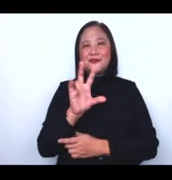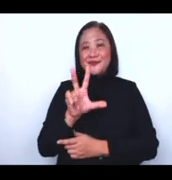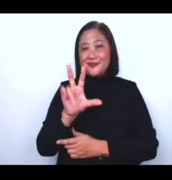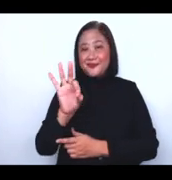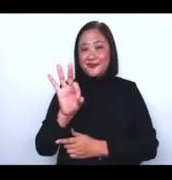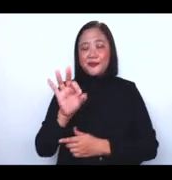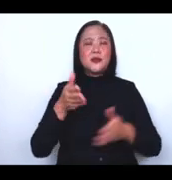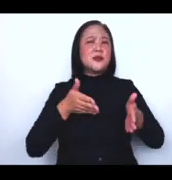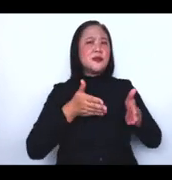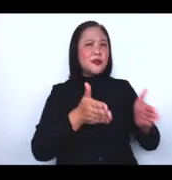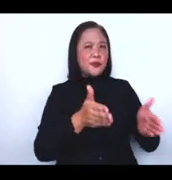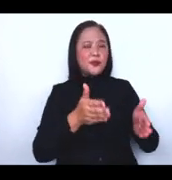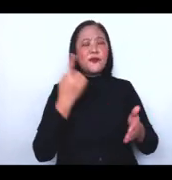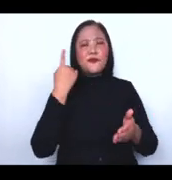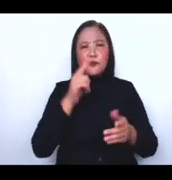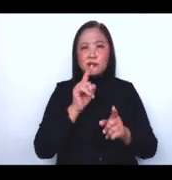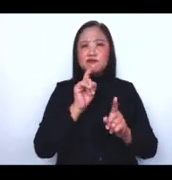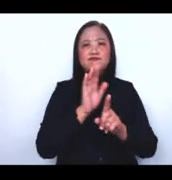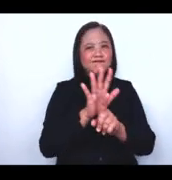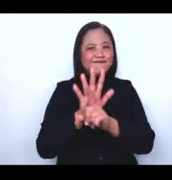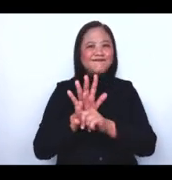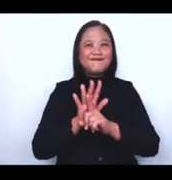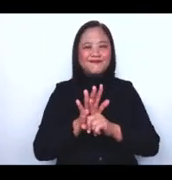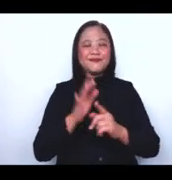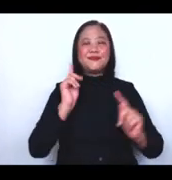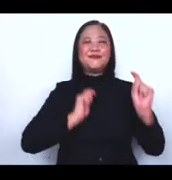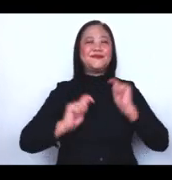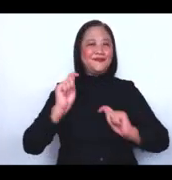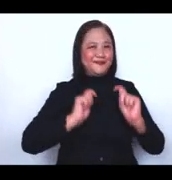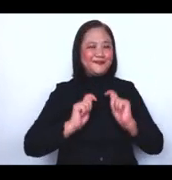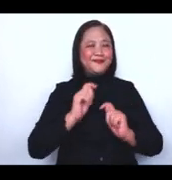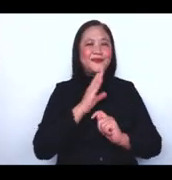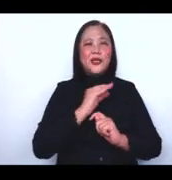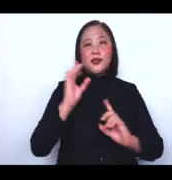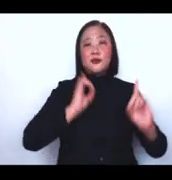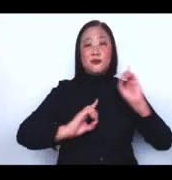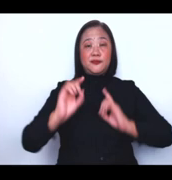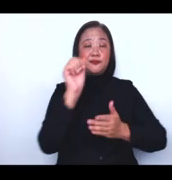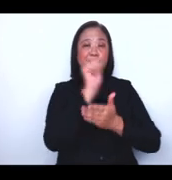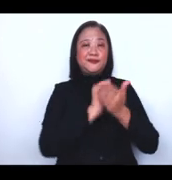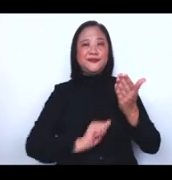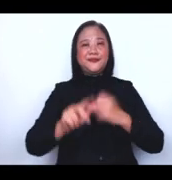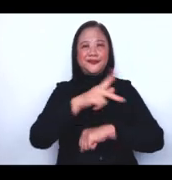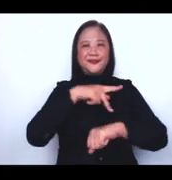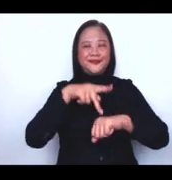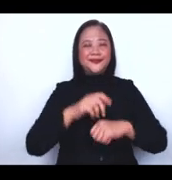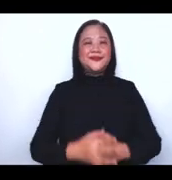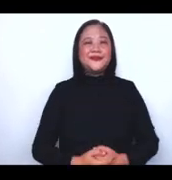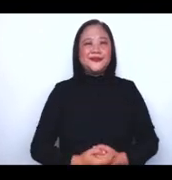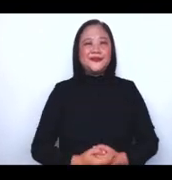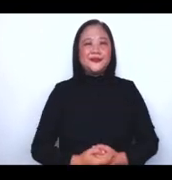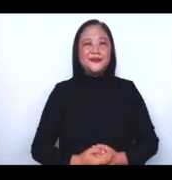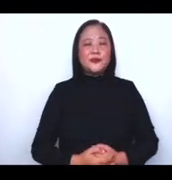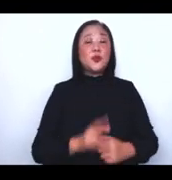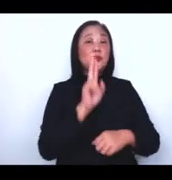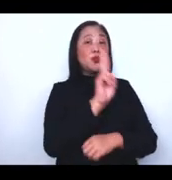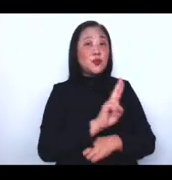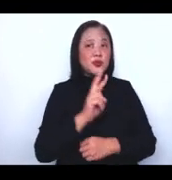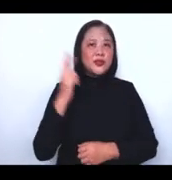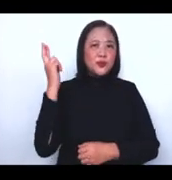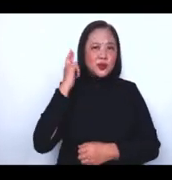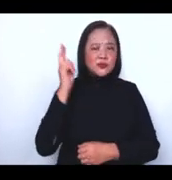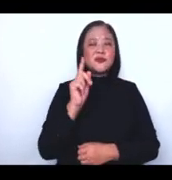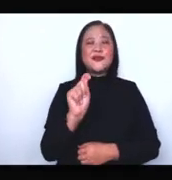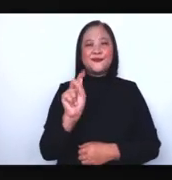which paved the way for the popularization of theater and dramatic arts in the country, utilizing radio